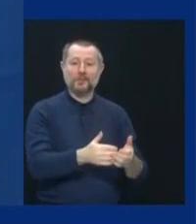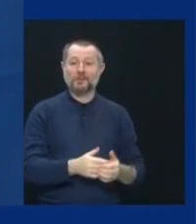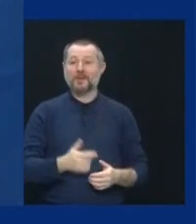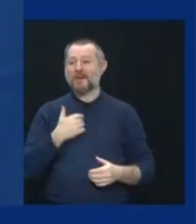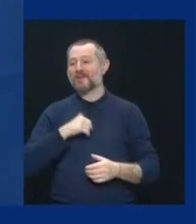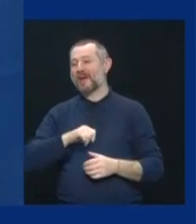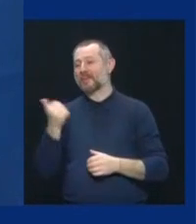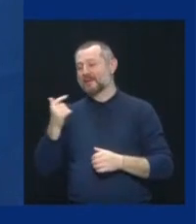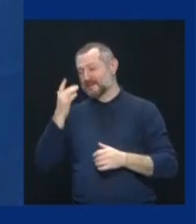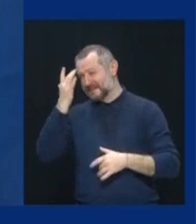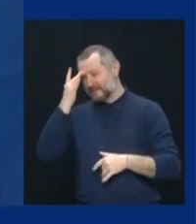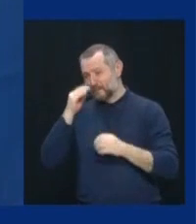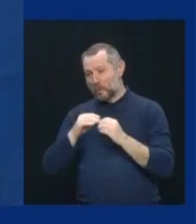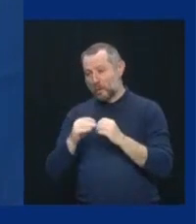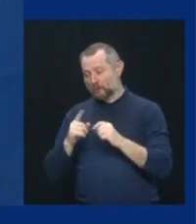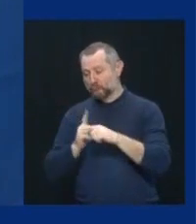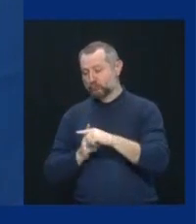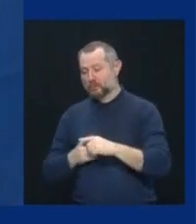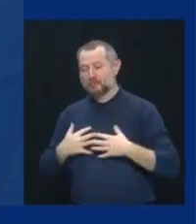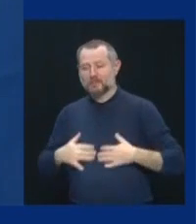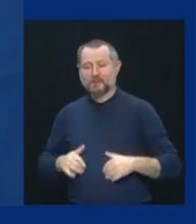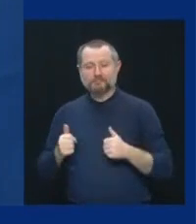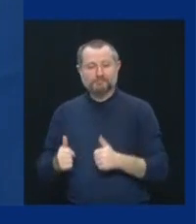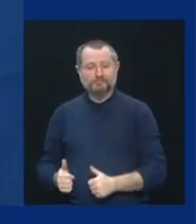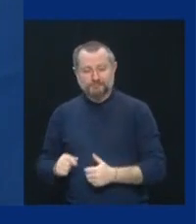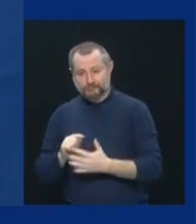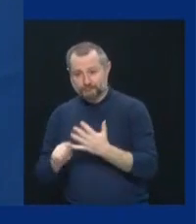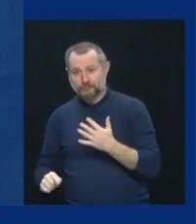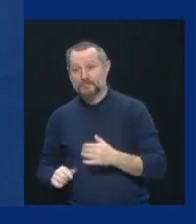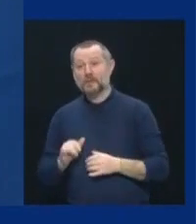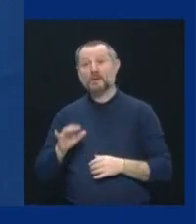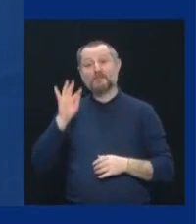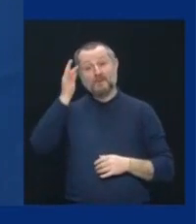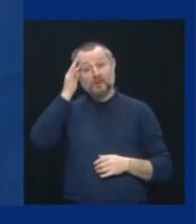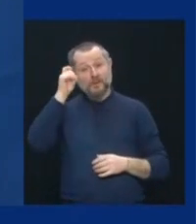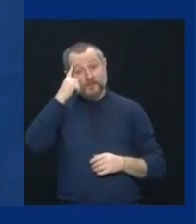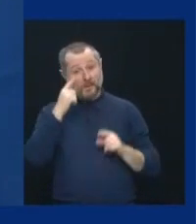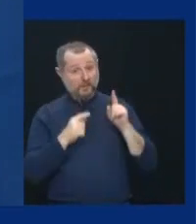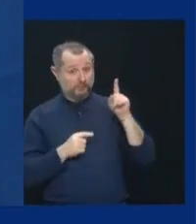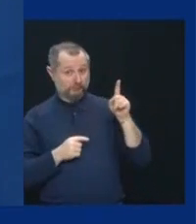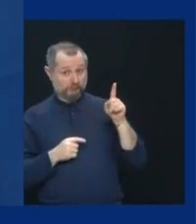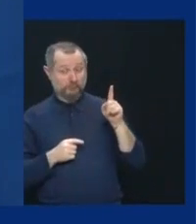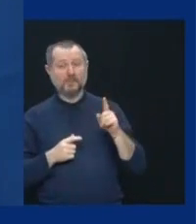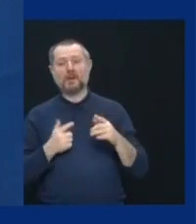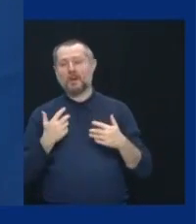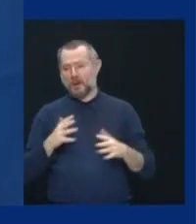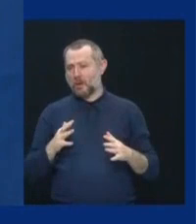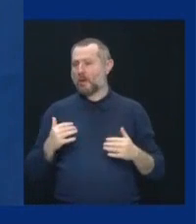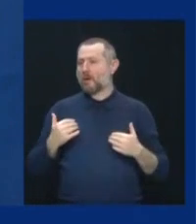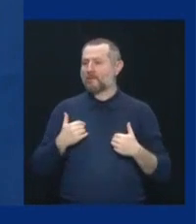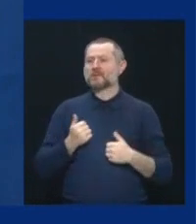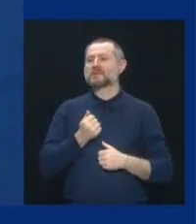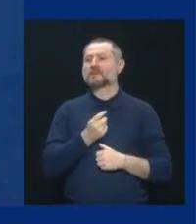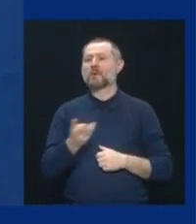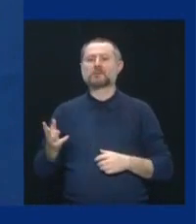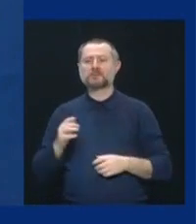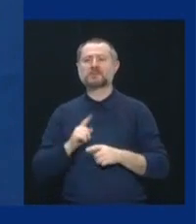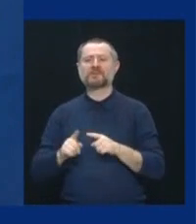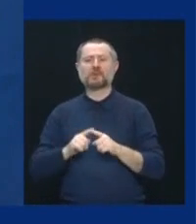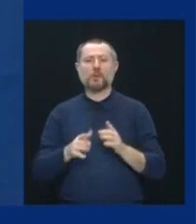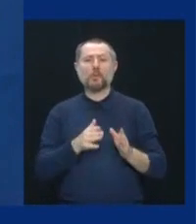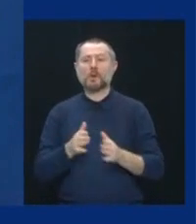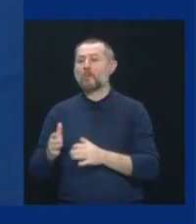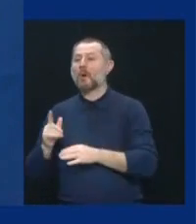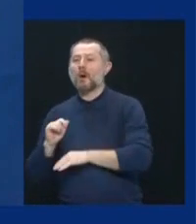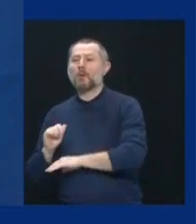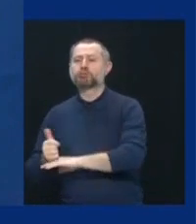The federal government set up multiple distribution points when the program first